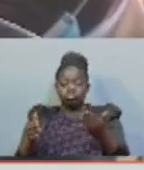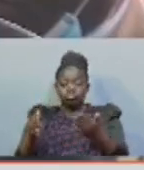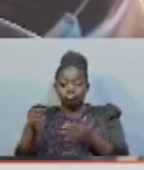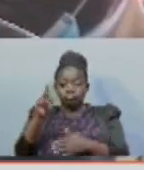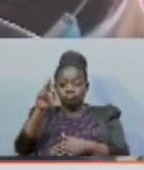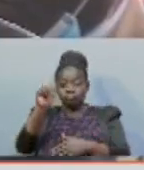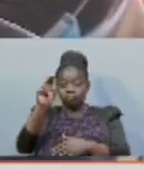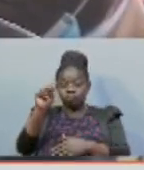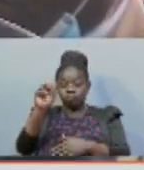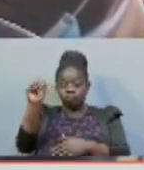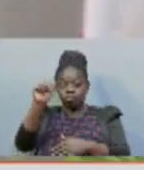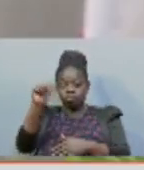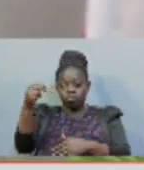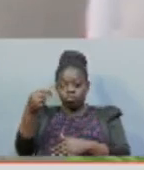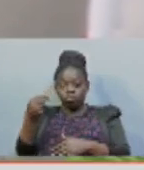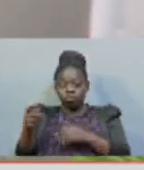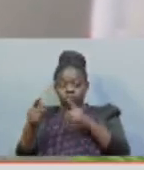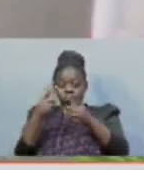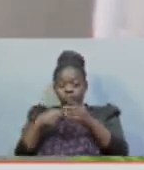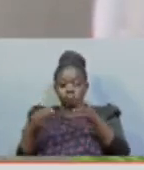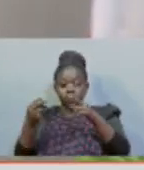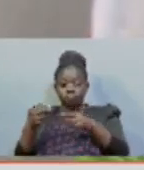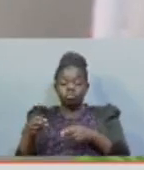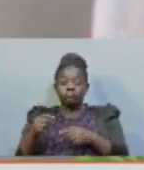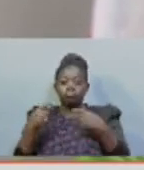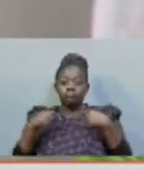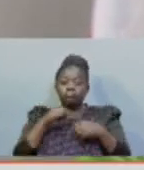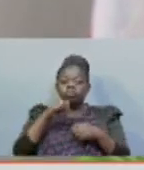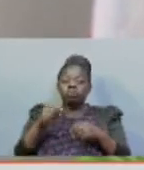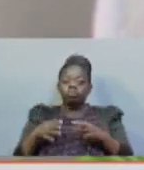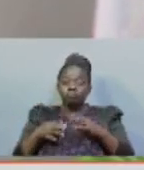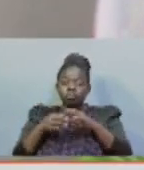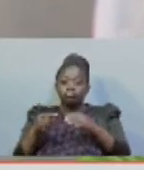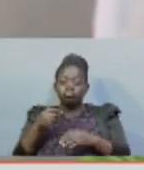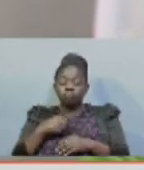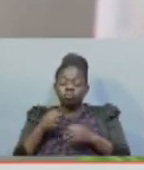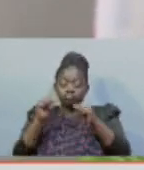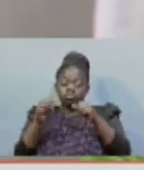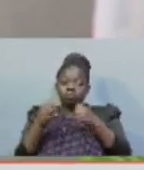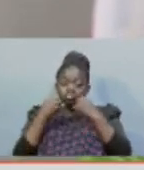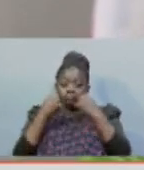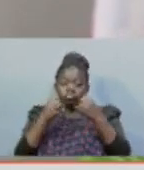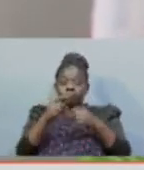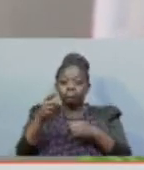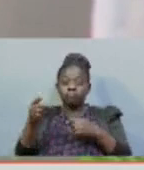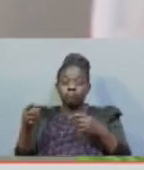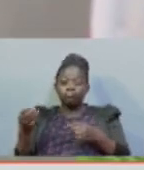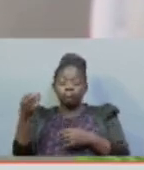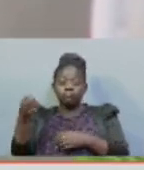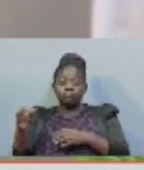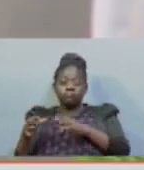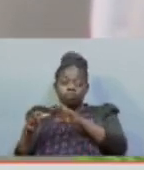Tshisekedi bogedekeri abeta bimu kungana runo we don't cooperate I can tell you if we